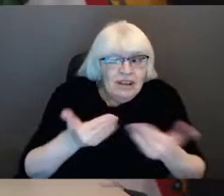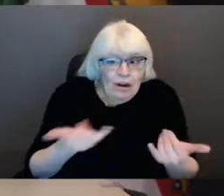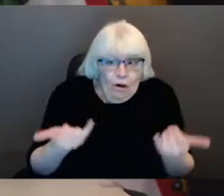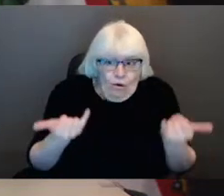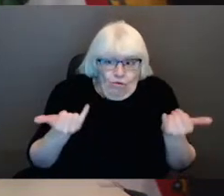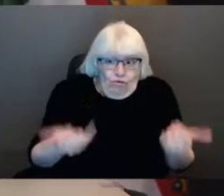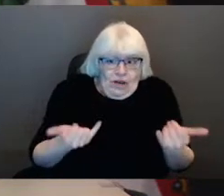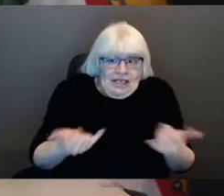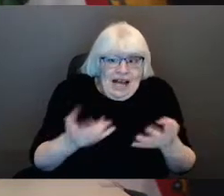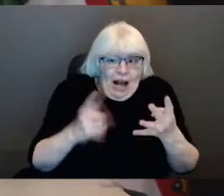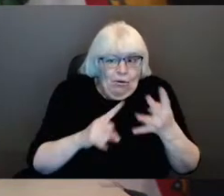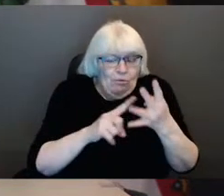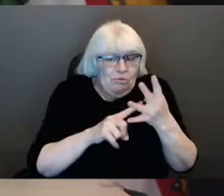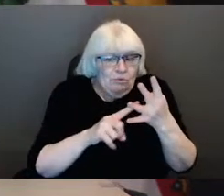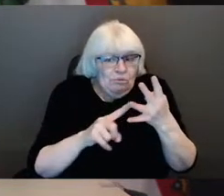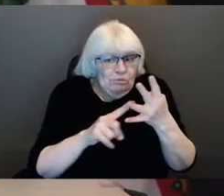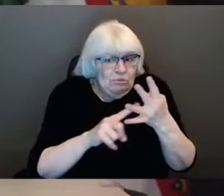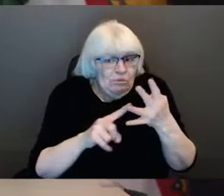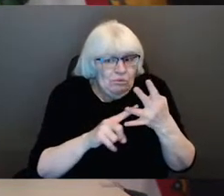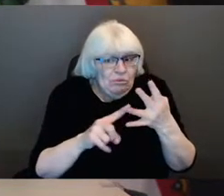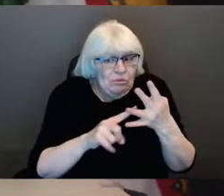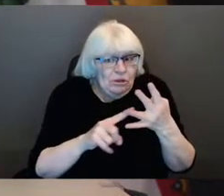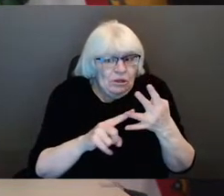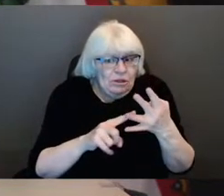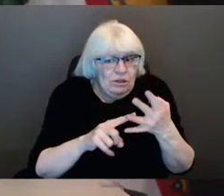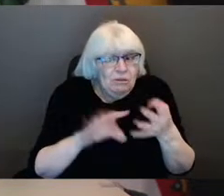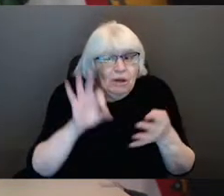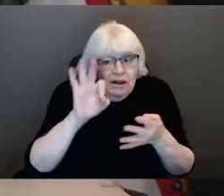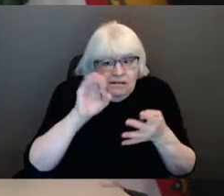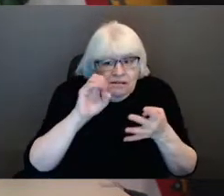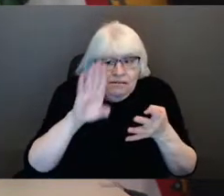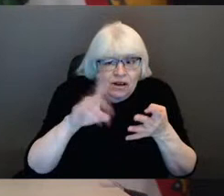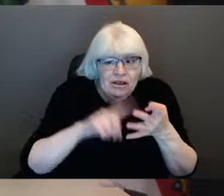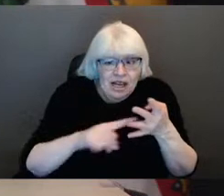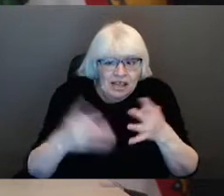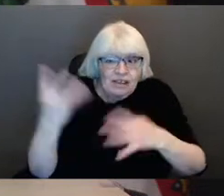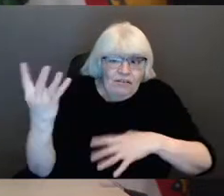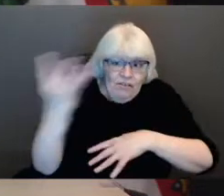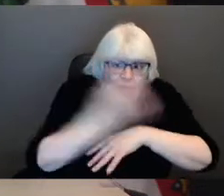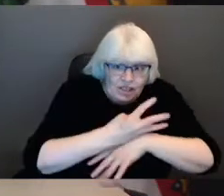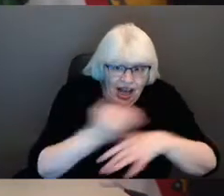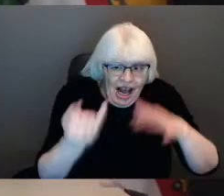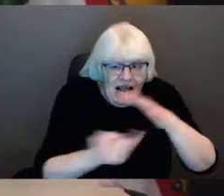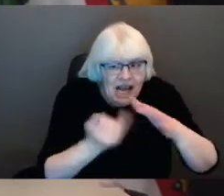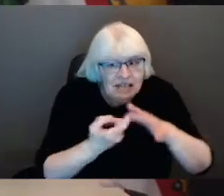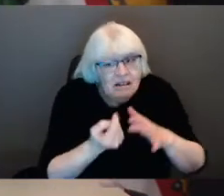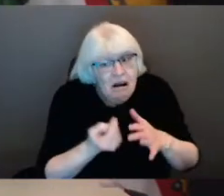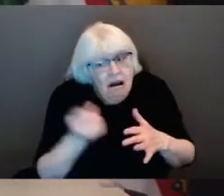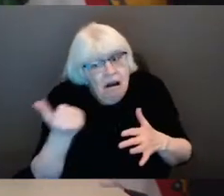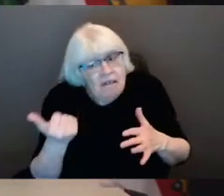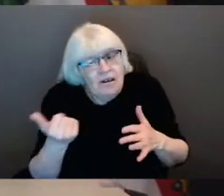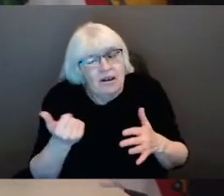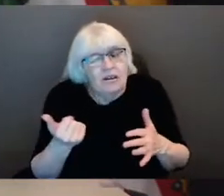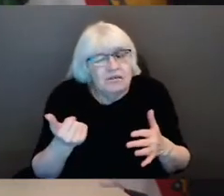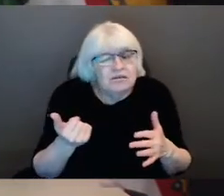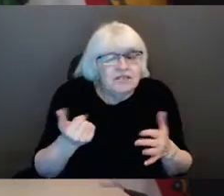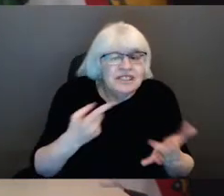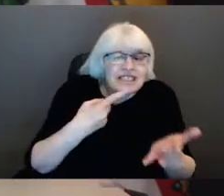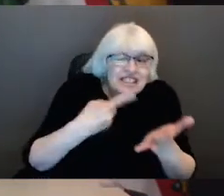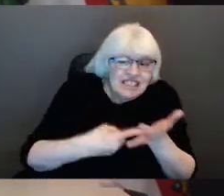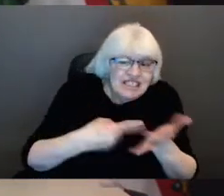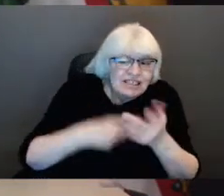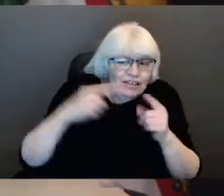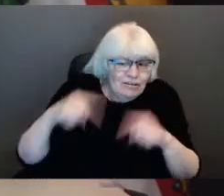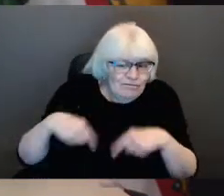on your calendar, potentially for this 4-day isolation to be Yeah, well, limited. we have been talking about, really since the beginning, we've been doing a lot of these things on 21-day